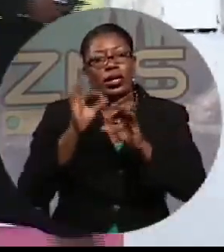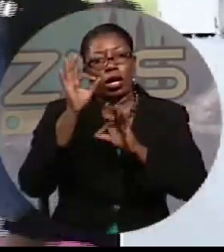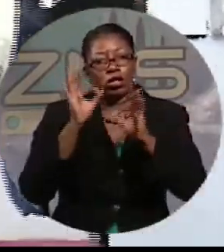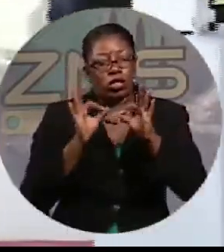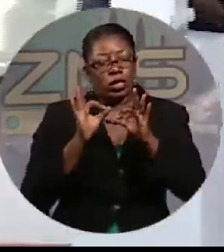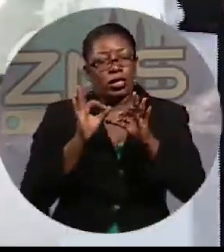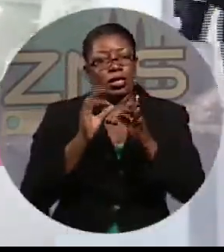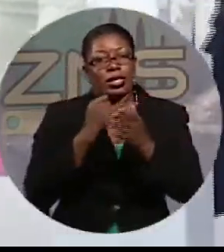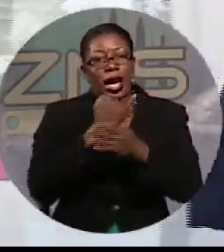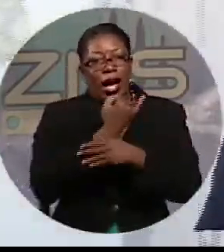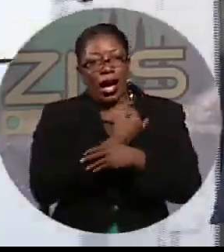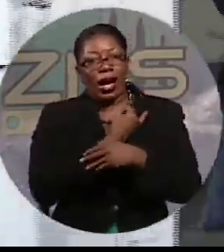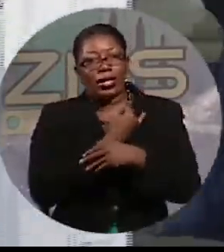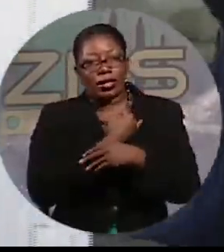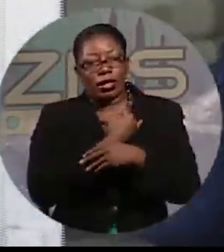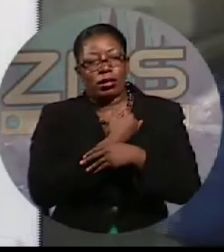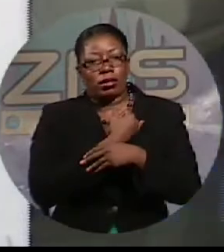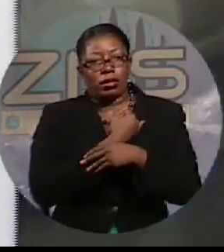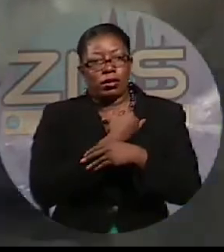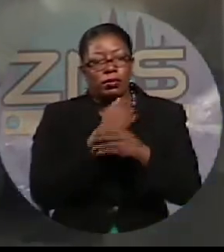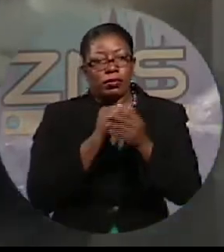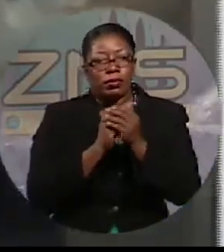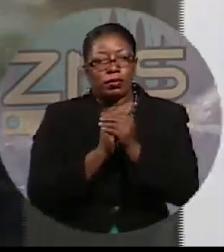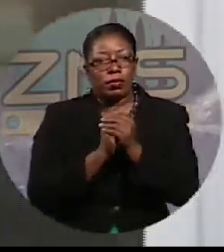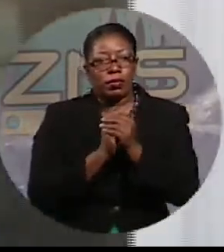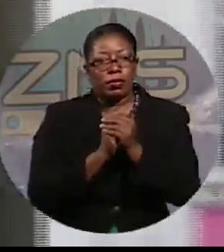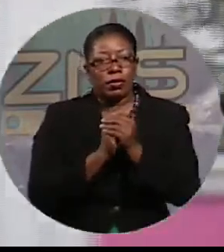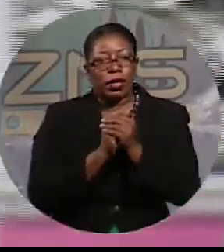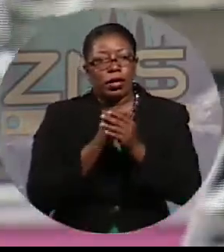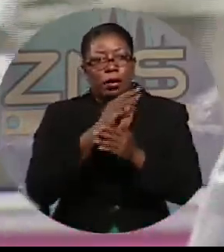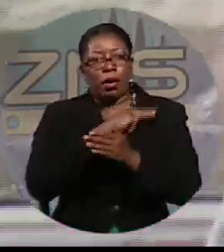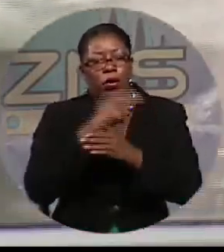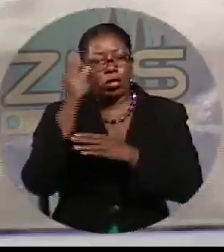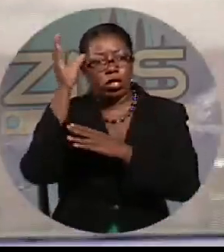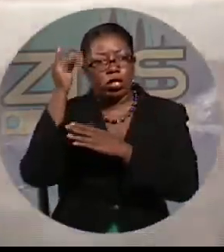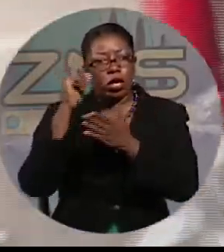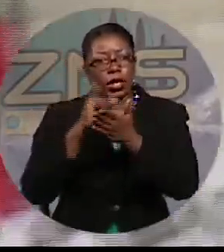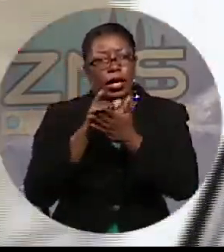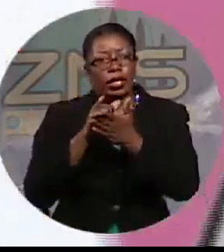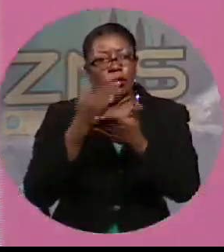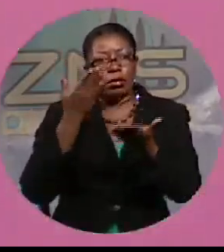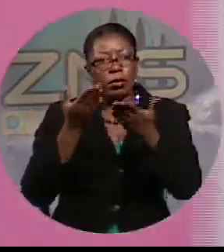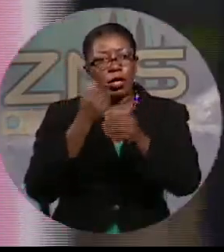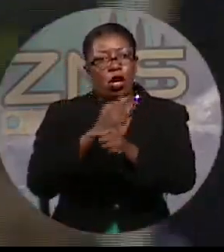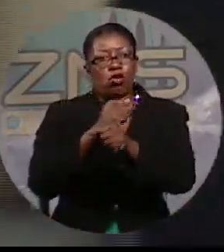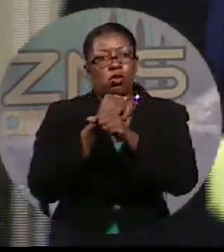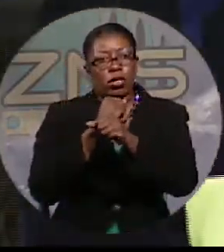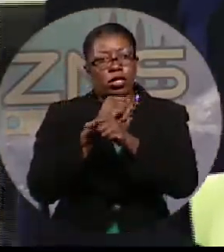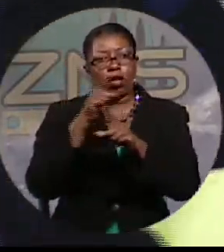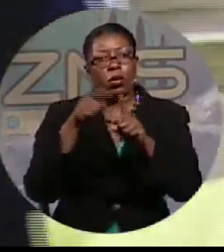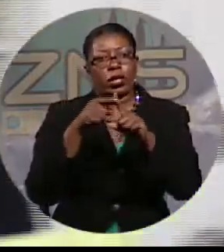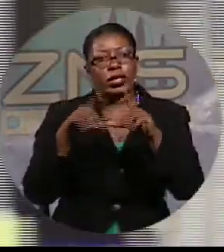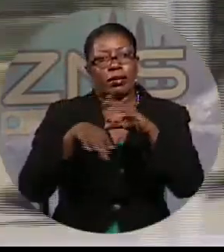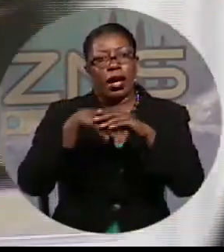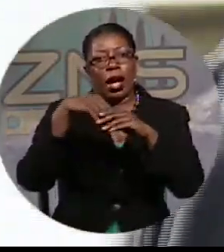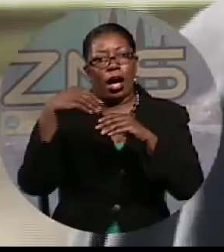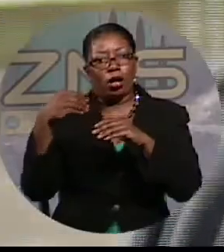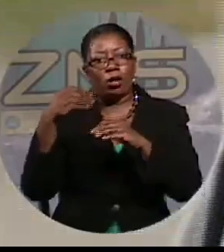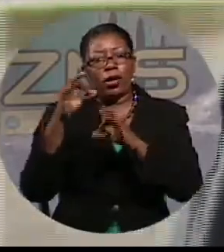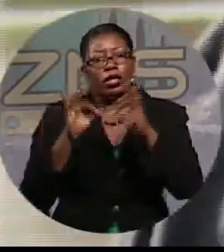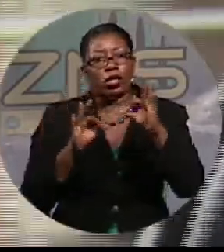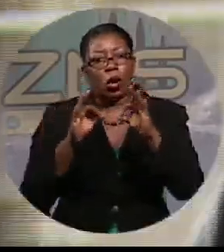granted a stay of the order for the matter to be resolved as Mangra was concerned he would be arrested by officers once he stepped outside the